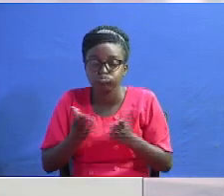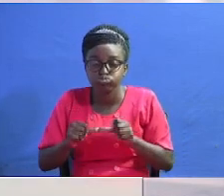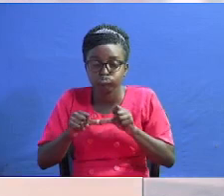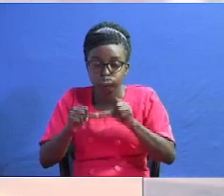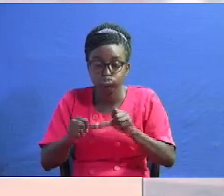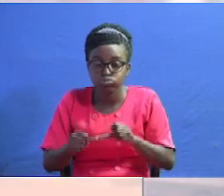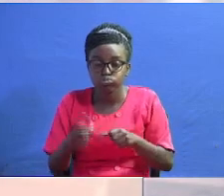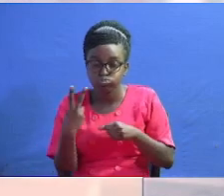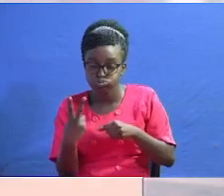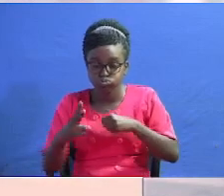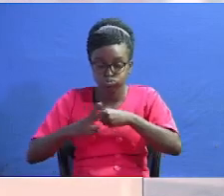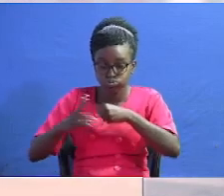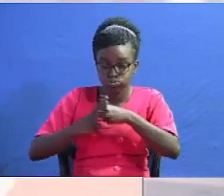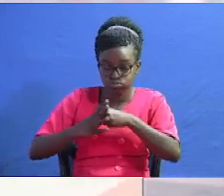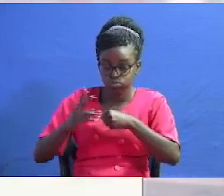at 291.